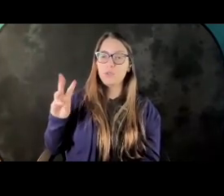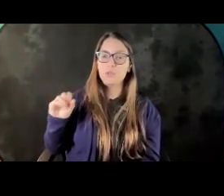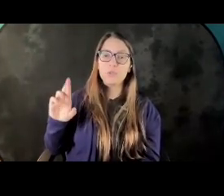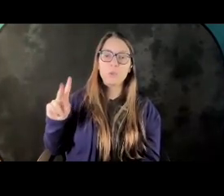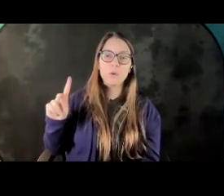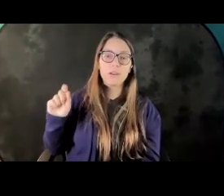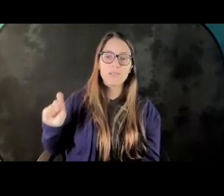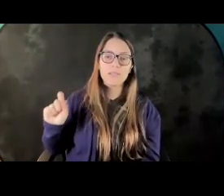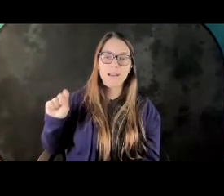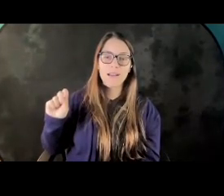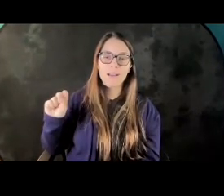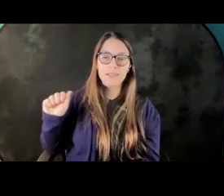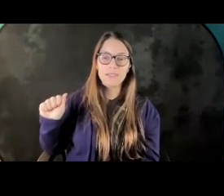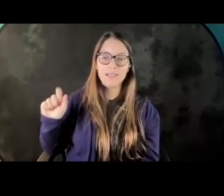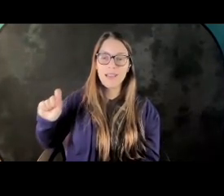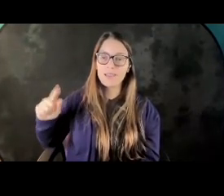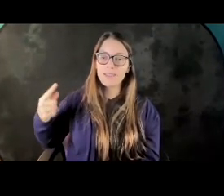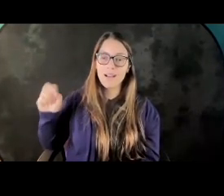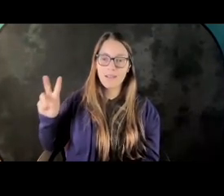choosework.ssa.gov.